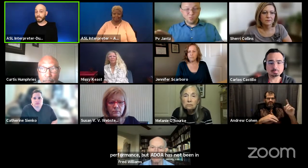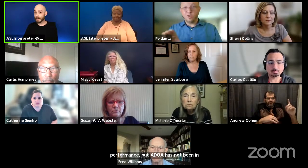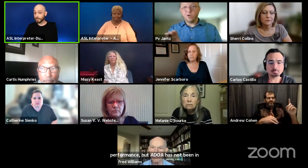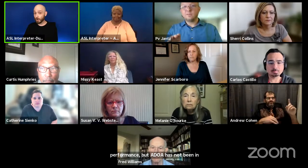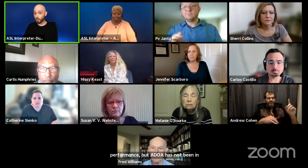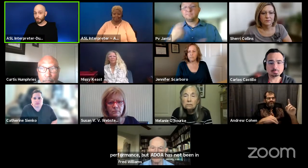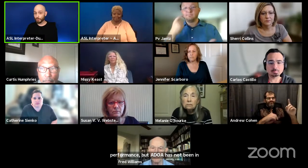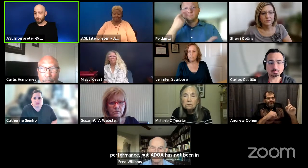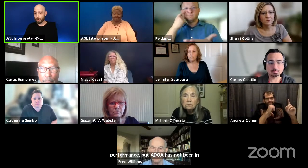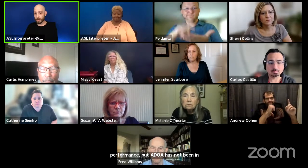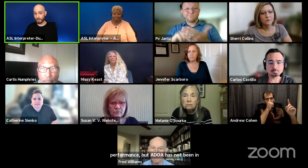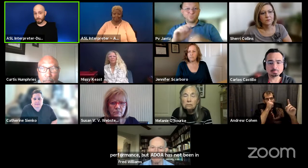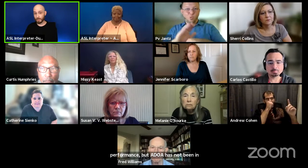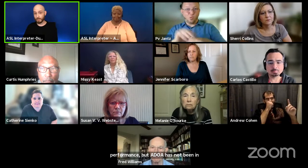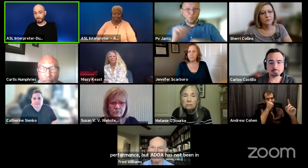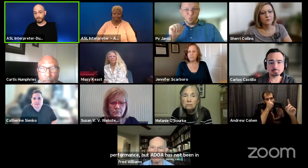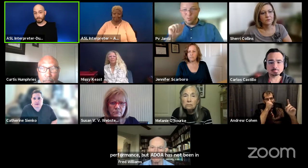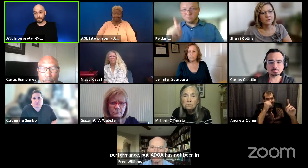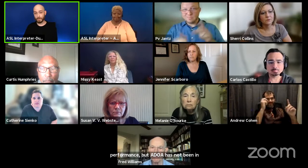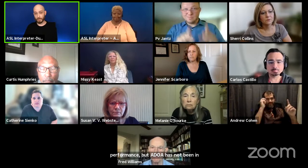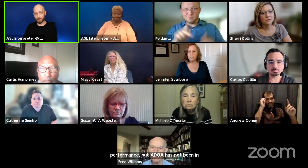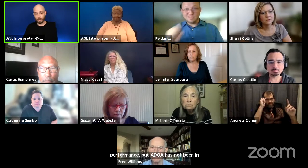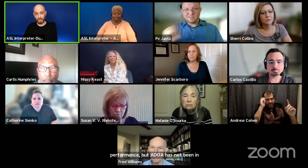I would like to open the floor